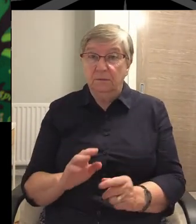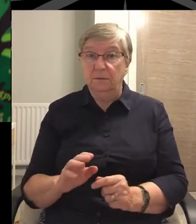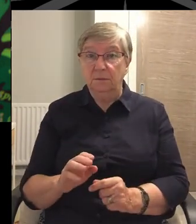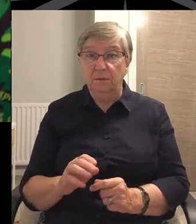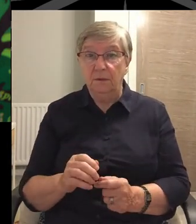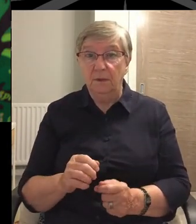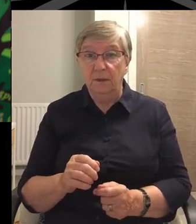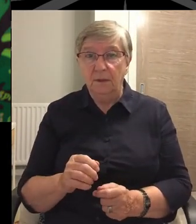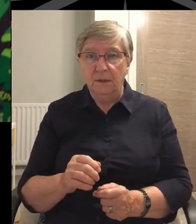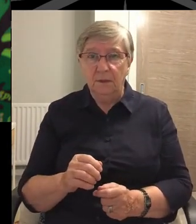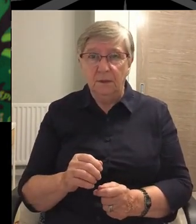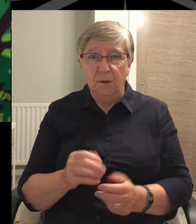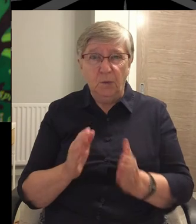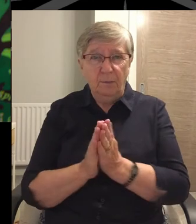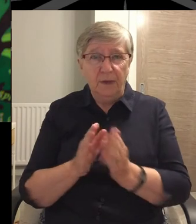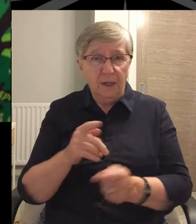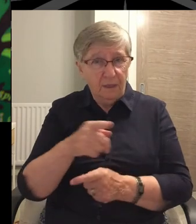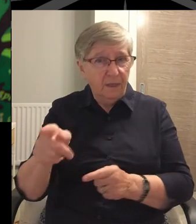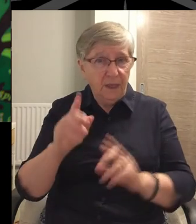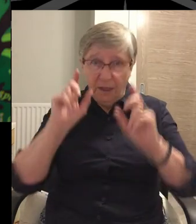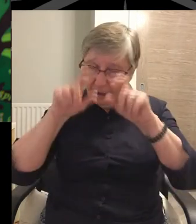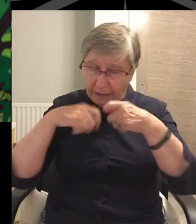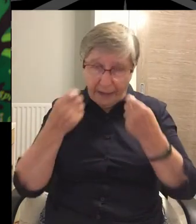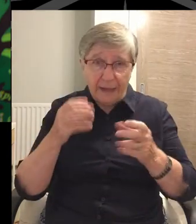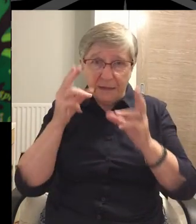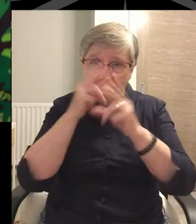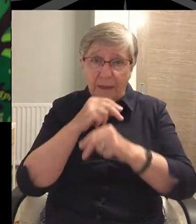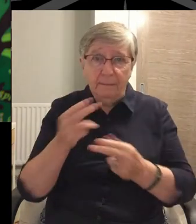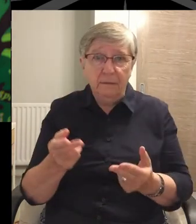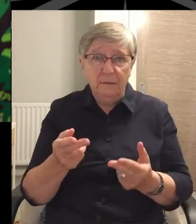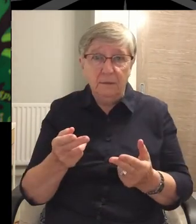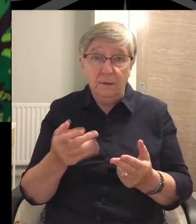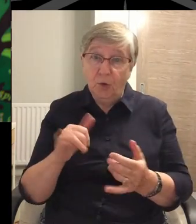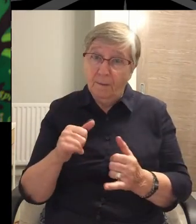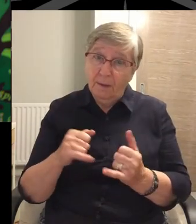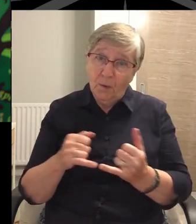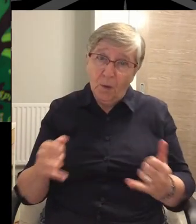We pray that they'll have sleepless nights and worse.